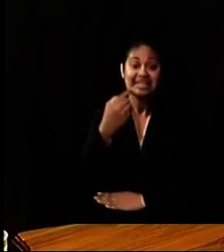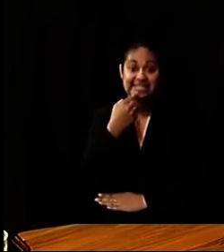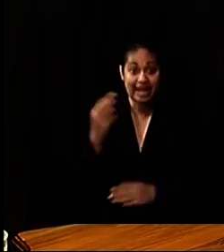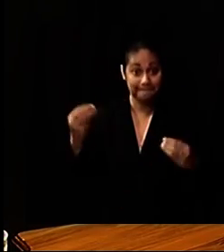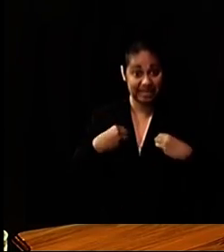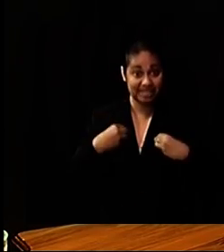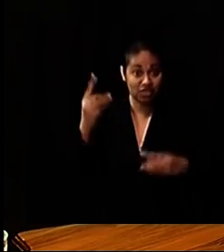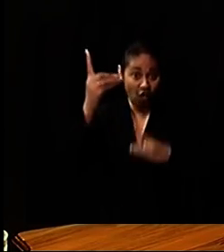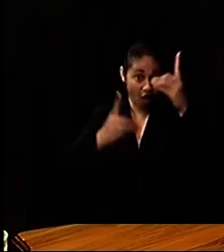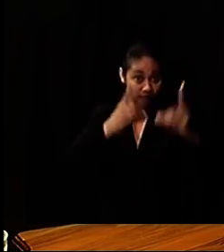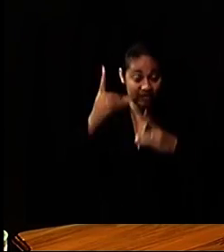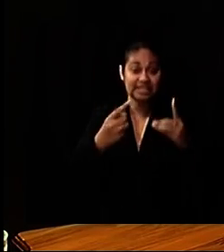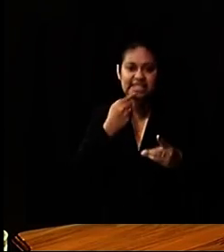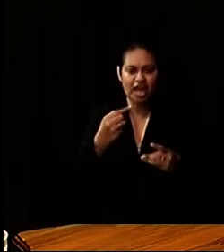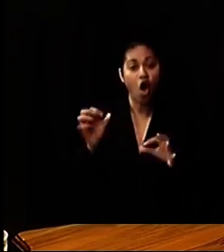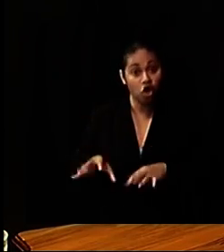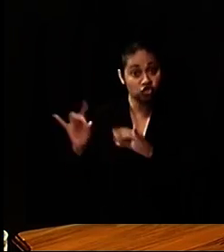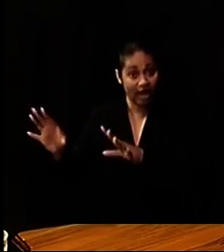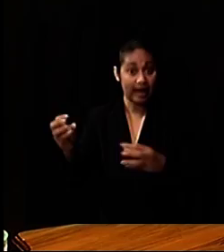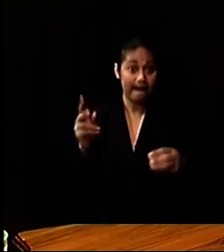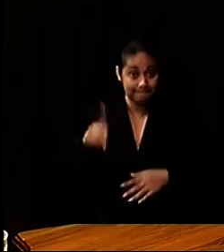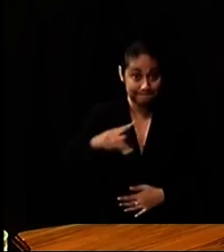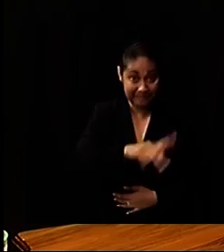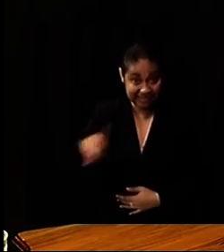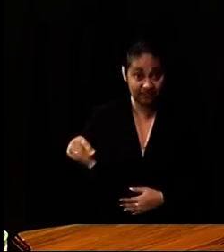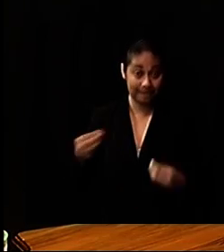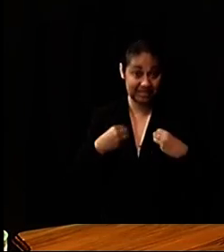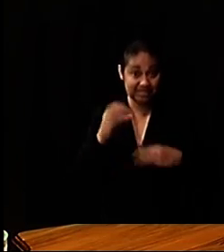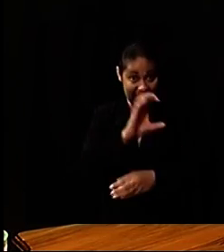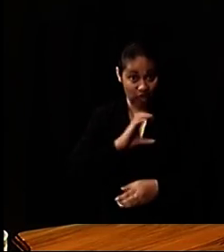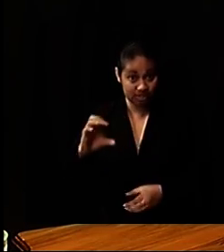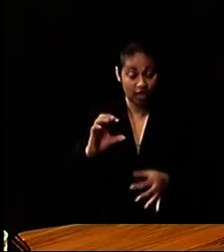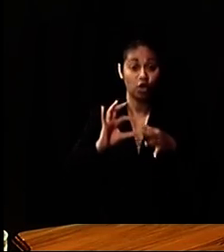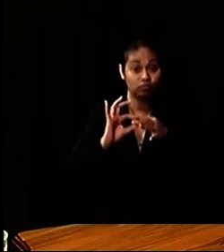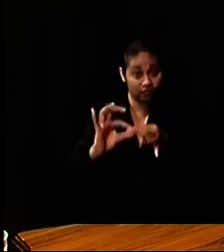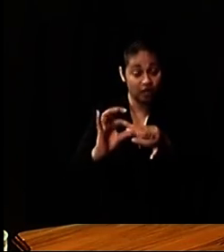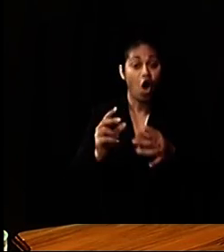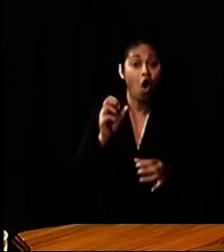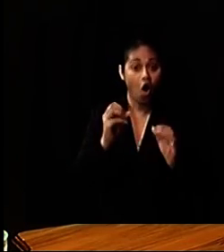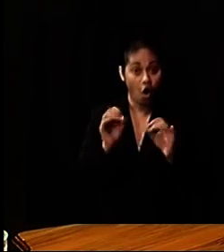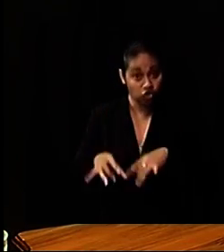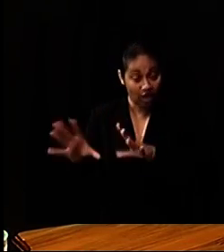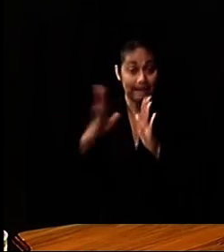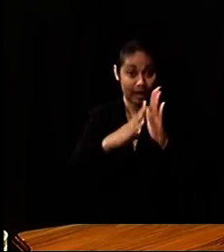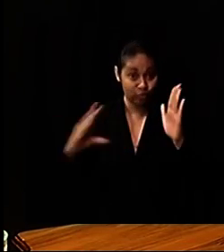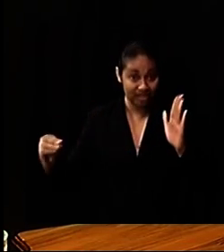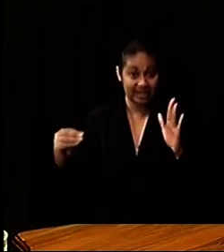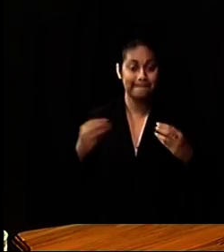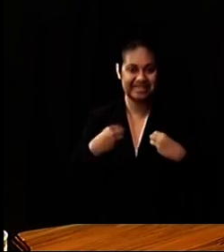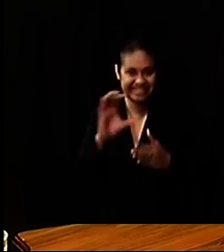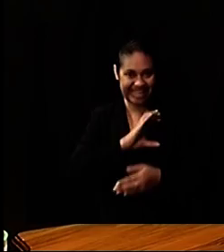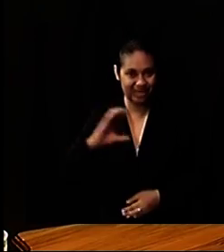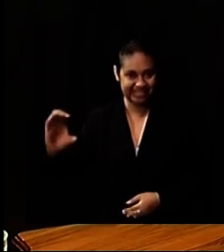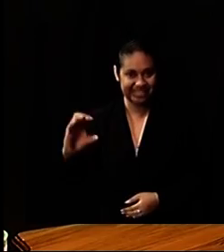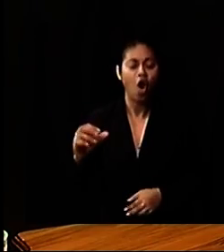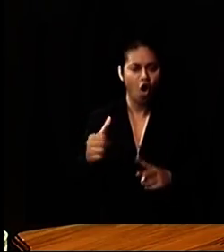conference, arranged by the Australian Pacific Islands Business Council with the Australia Papua New Guinea Business Council and the